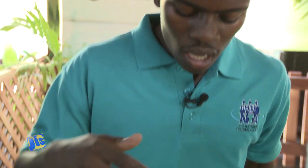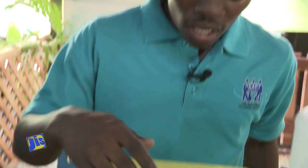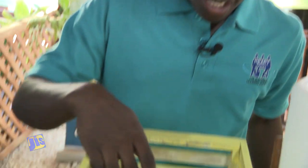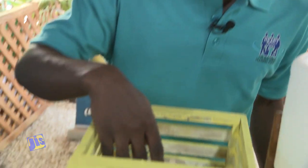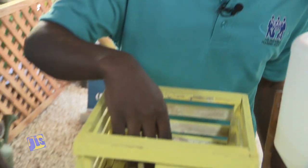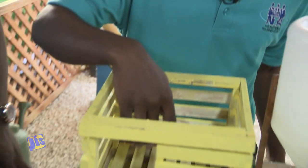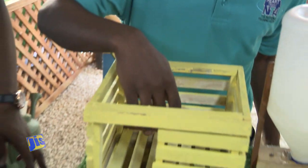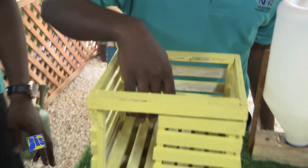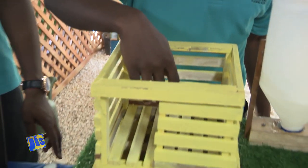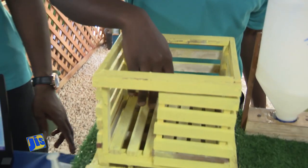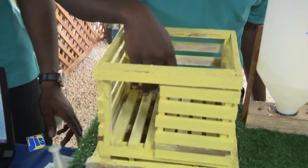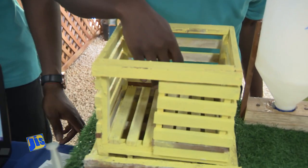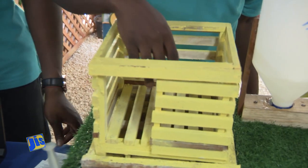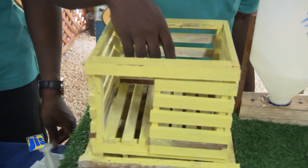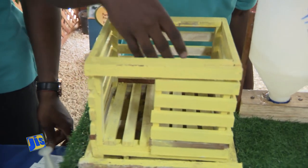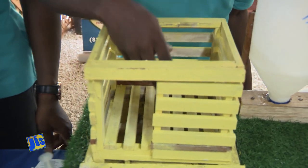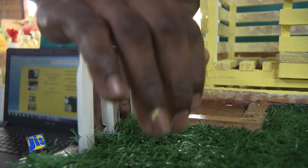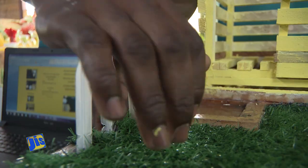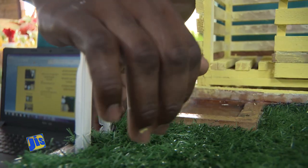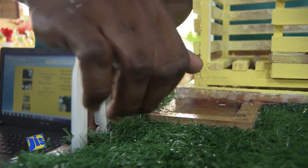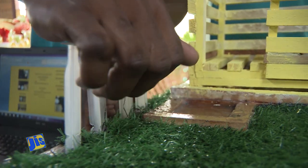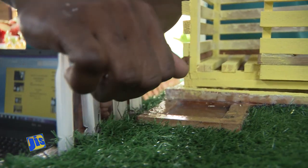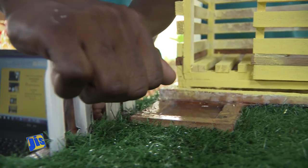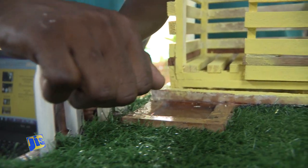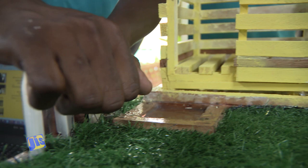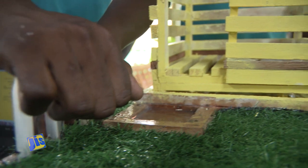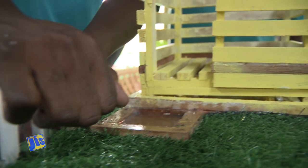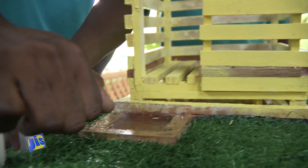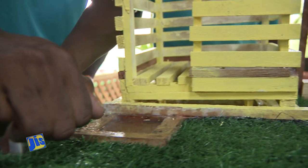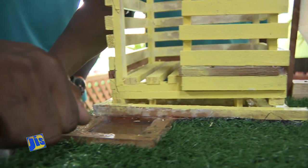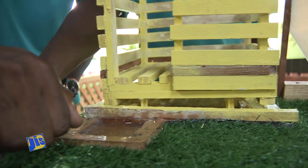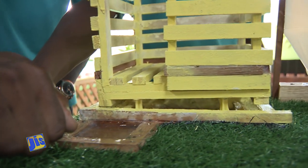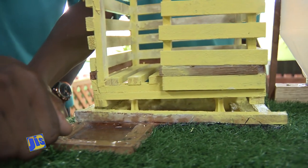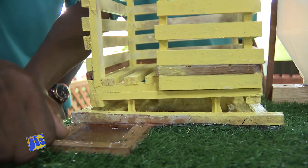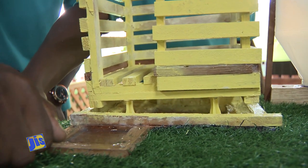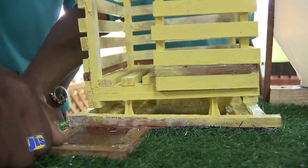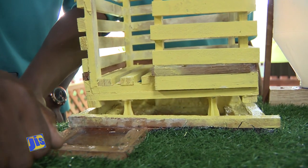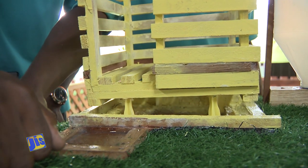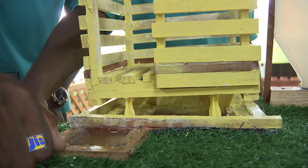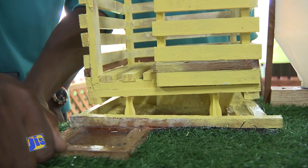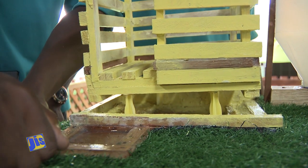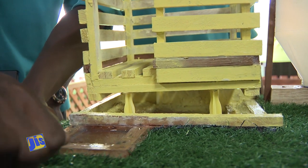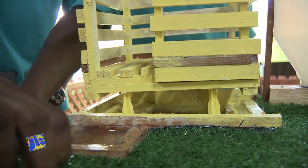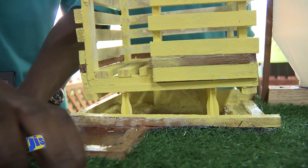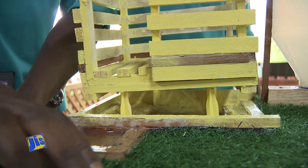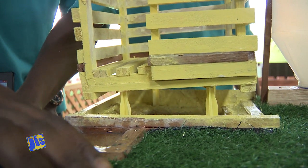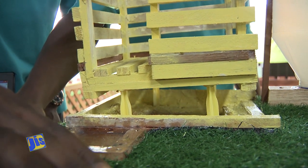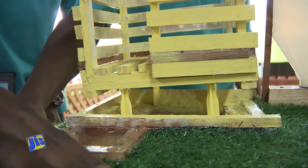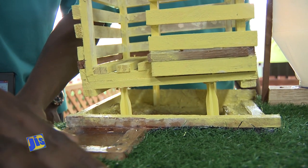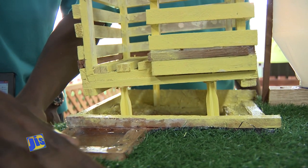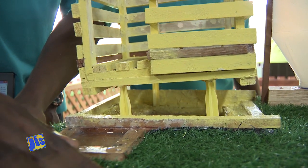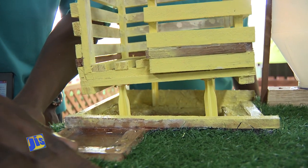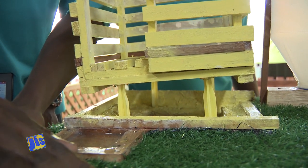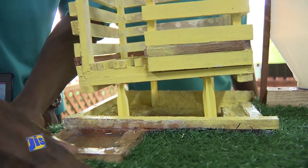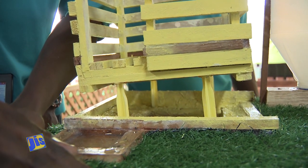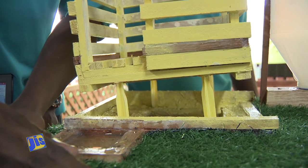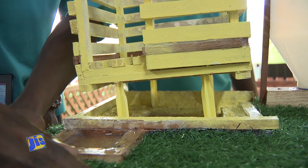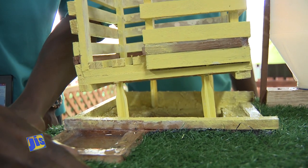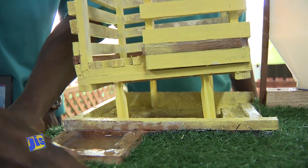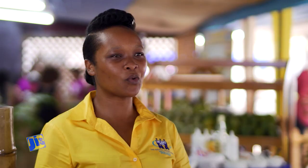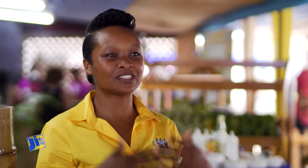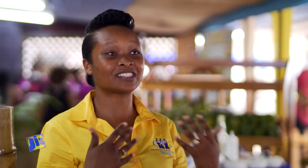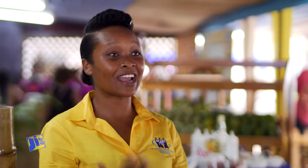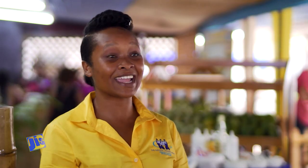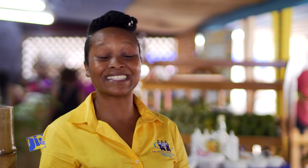useful. Open up their own business, have an entrepreneurship mind where you don't normally just have to work for